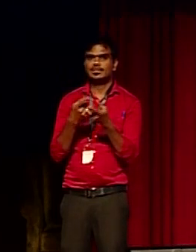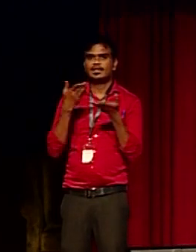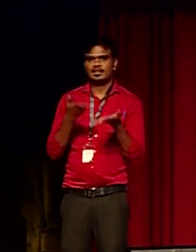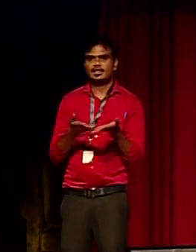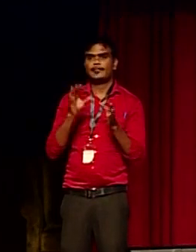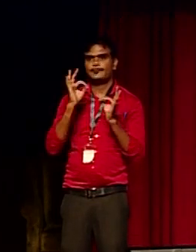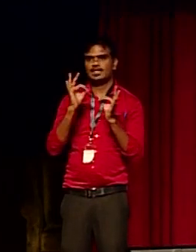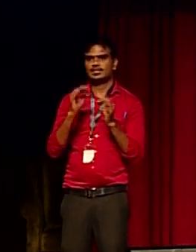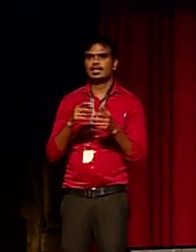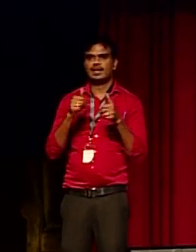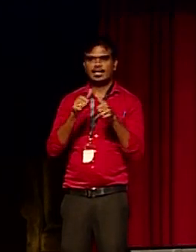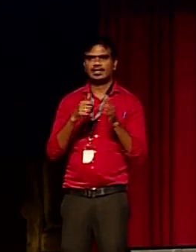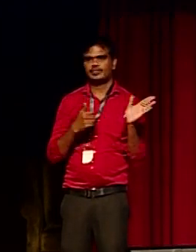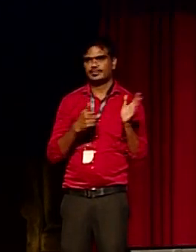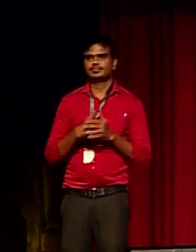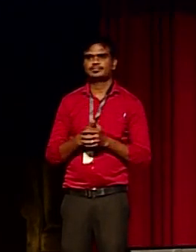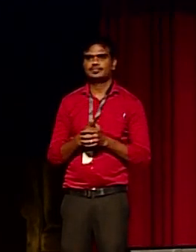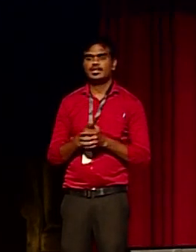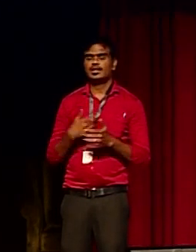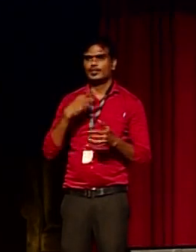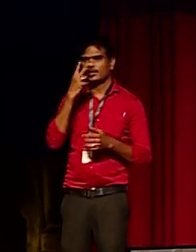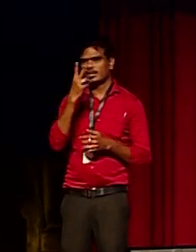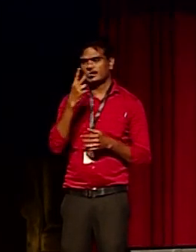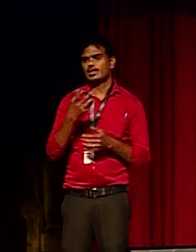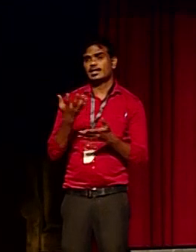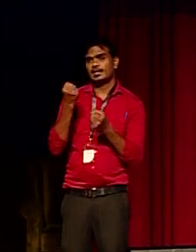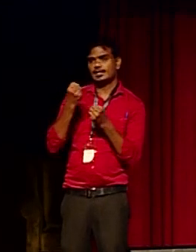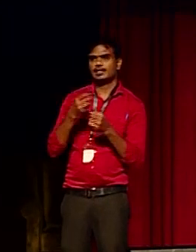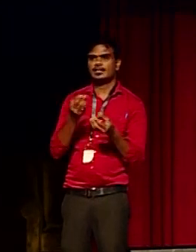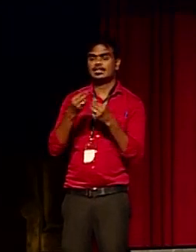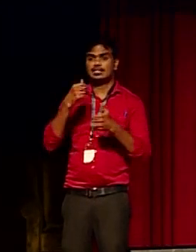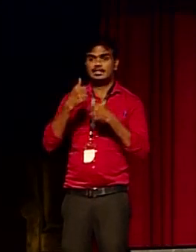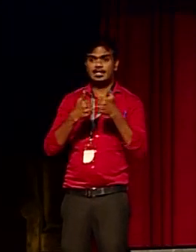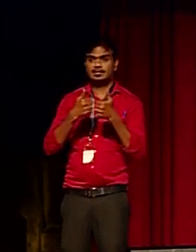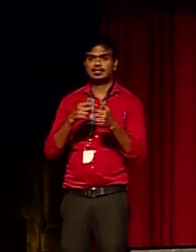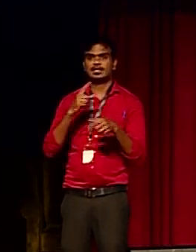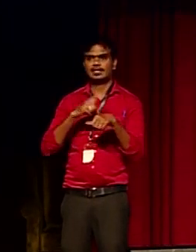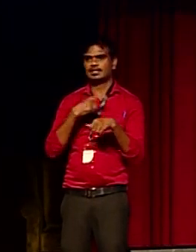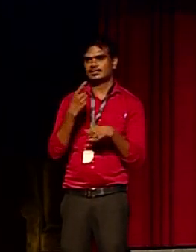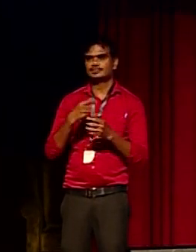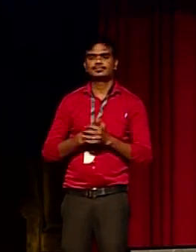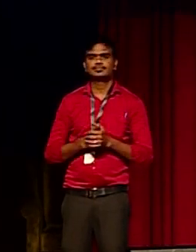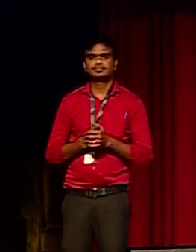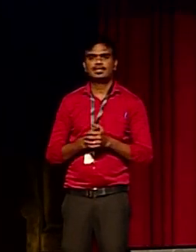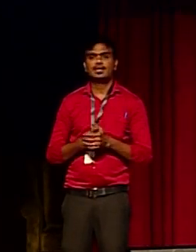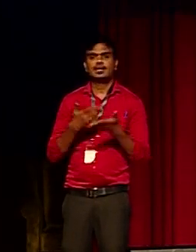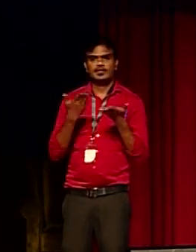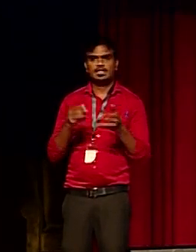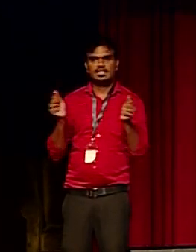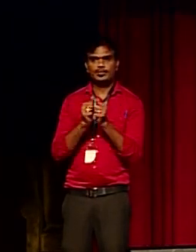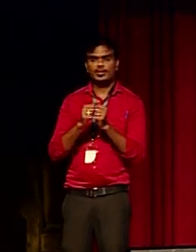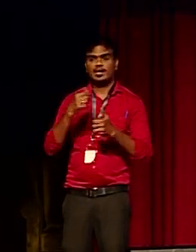this is the best kind of inclusion. Look at him taking on such a challenging trek with